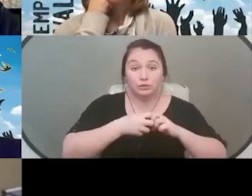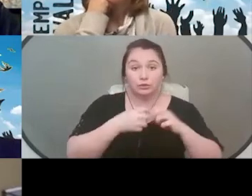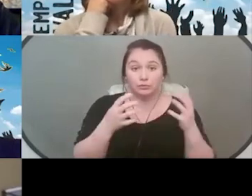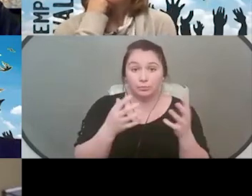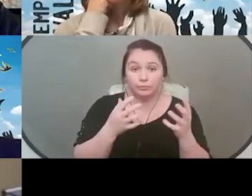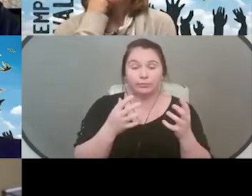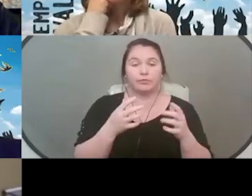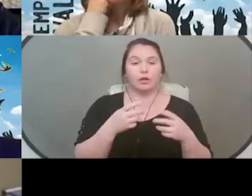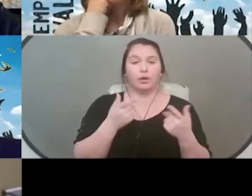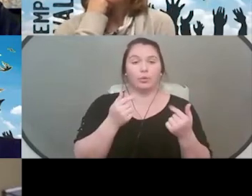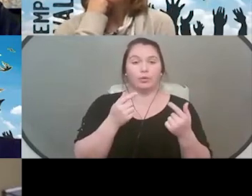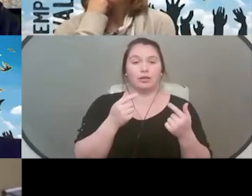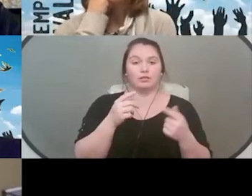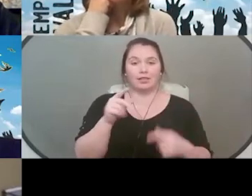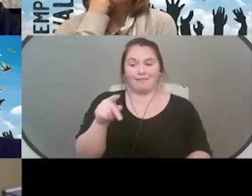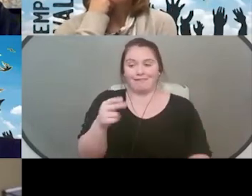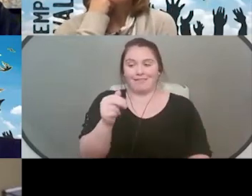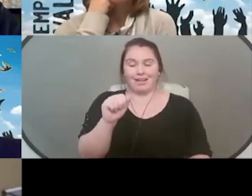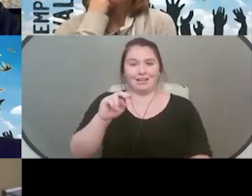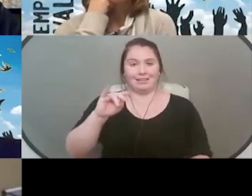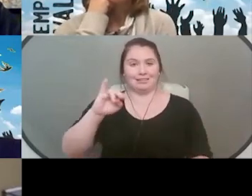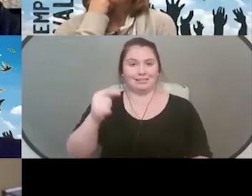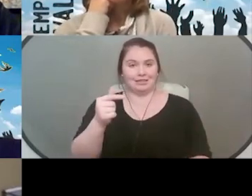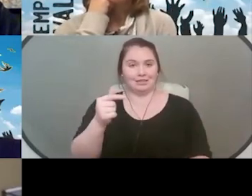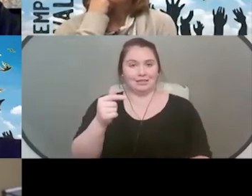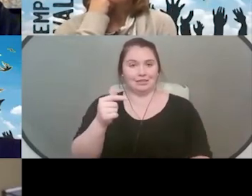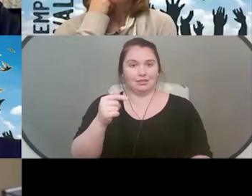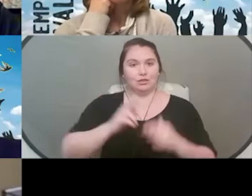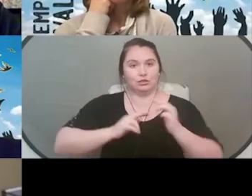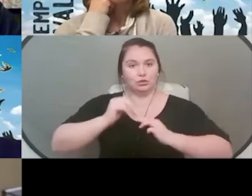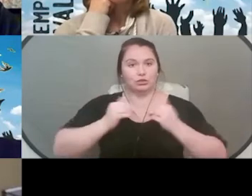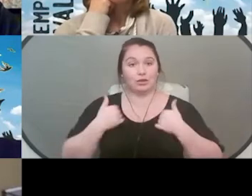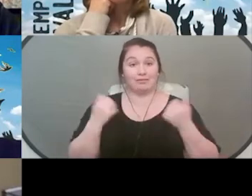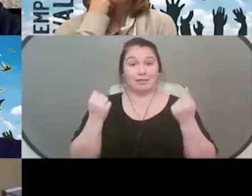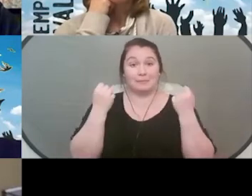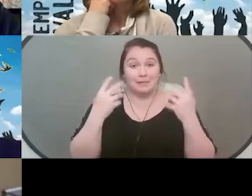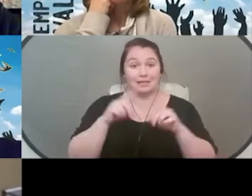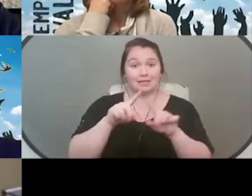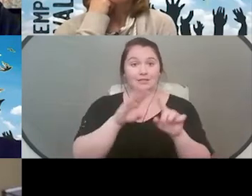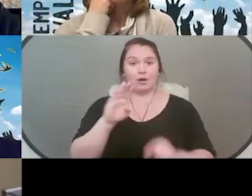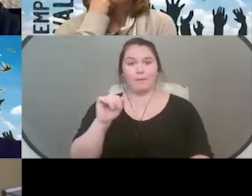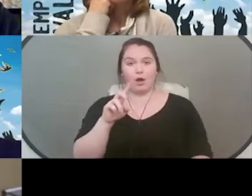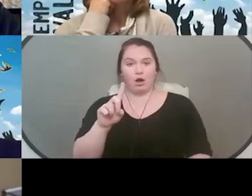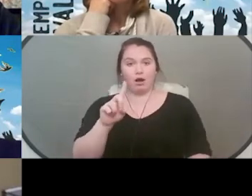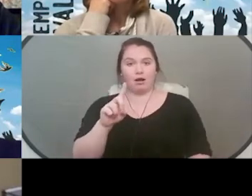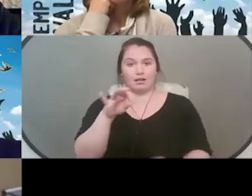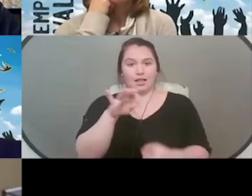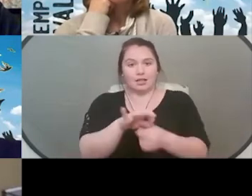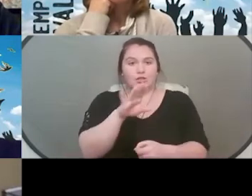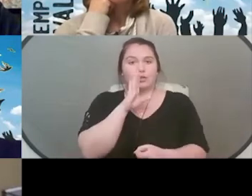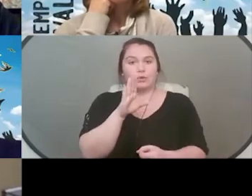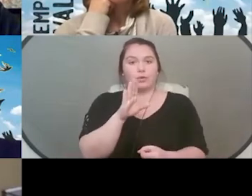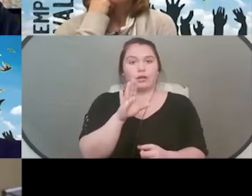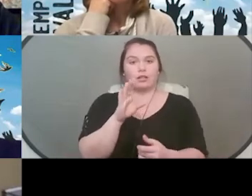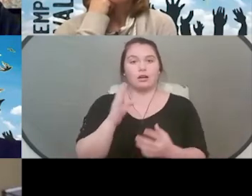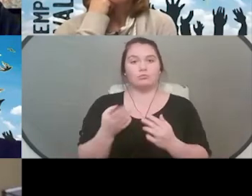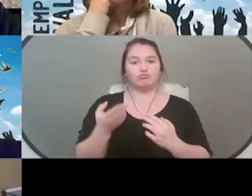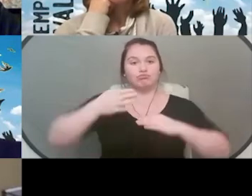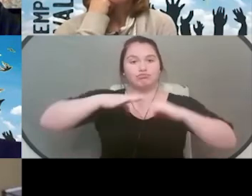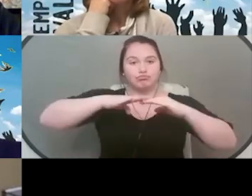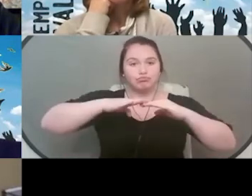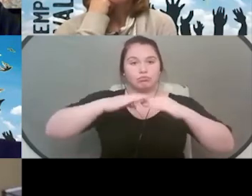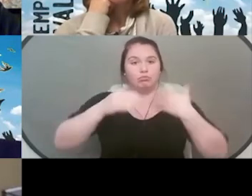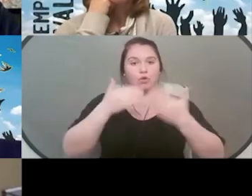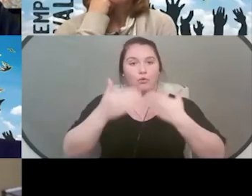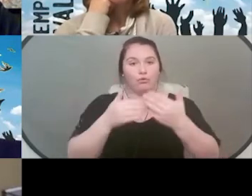when you're phasing construction with multiple bond elections, then your construction prices are going up over